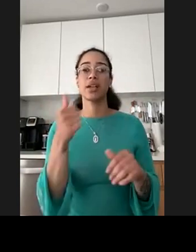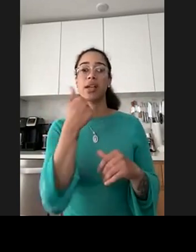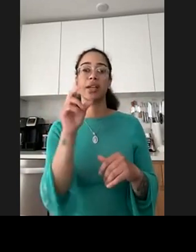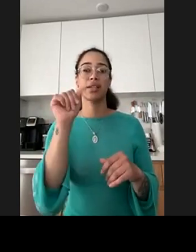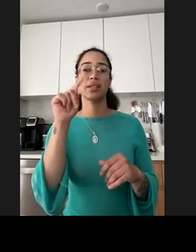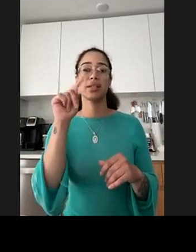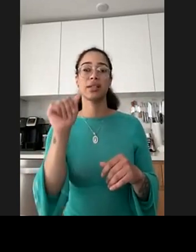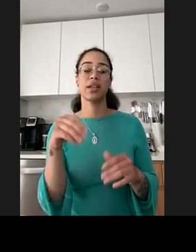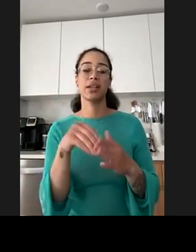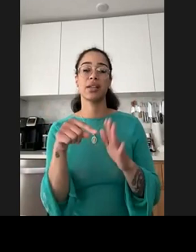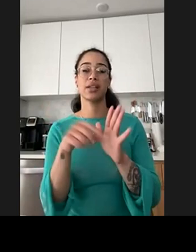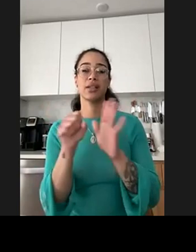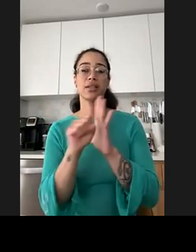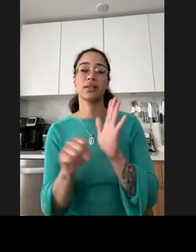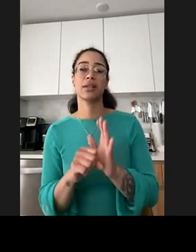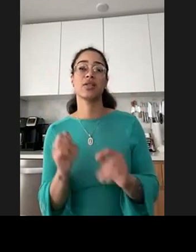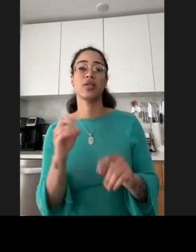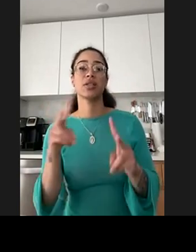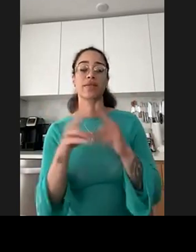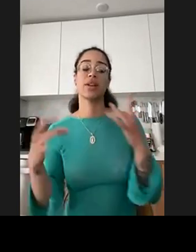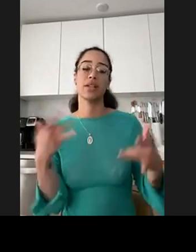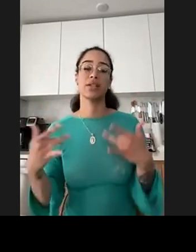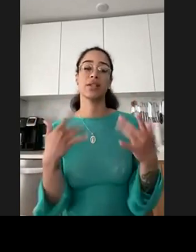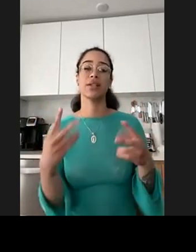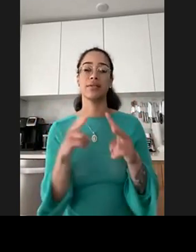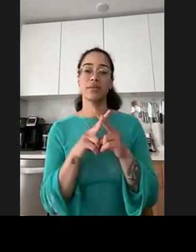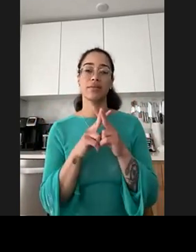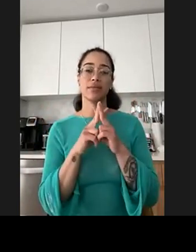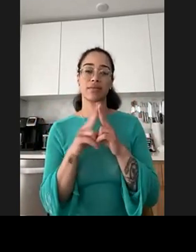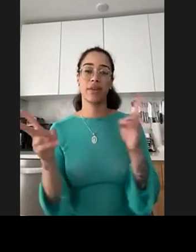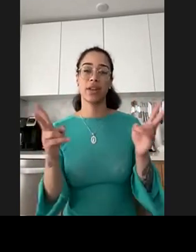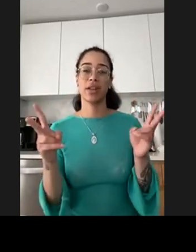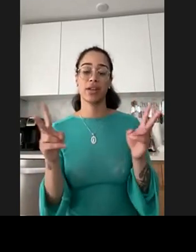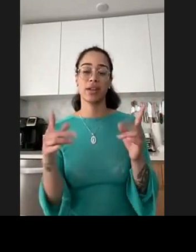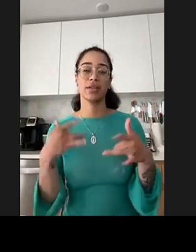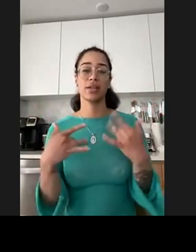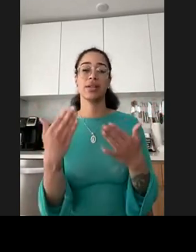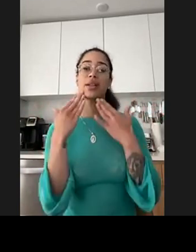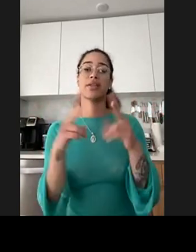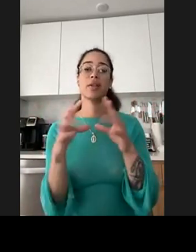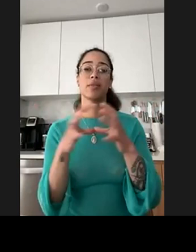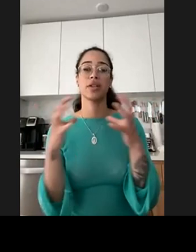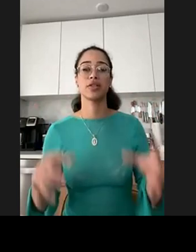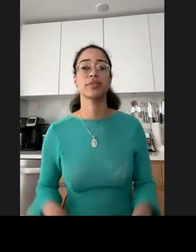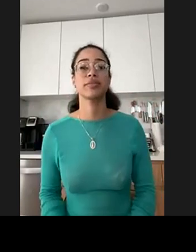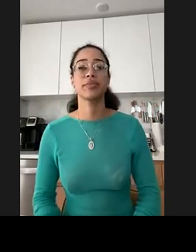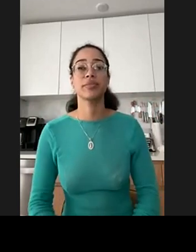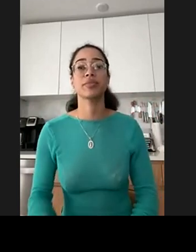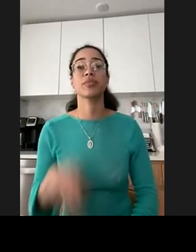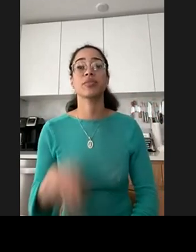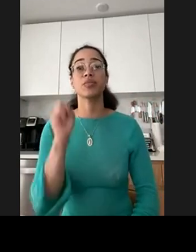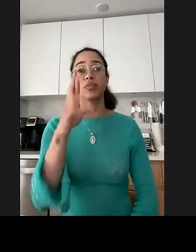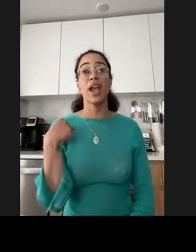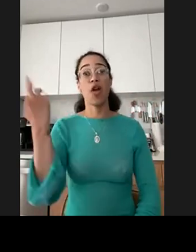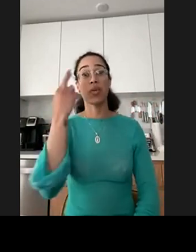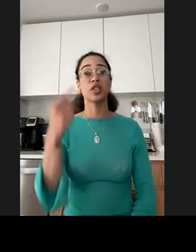from. So it's a very exciting time. Thank you very much. That's amazing. Thank you. All right. I realize we're running a